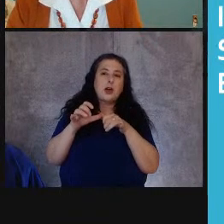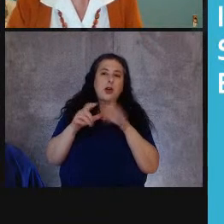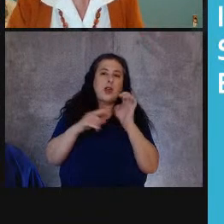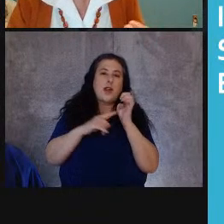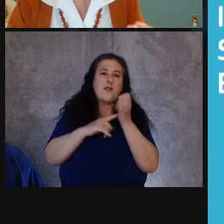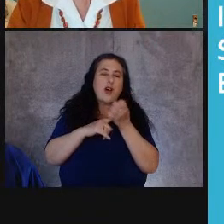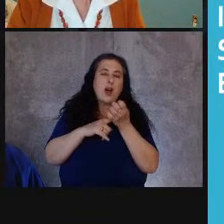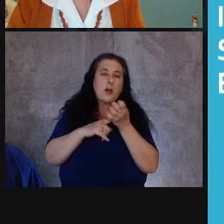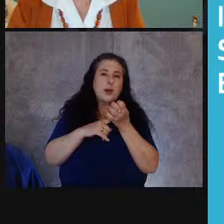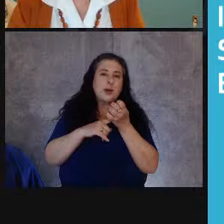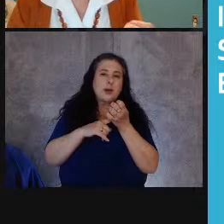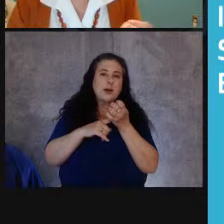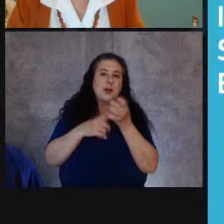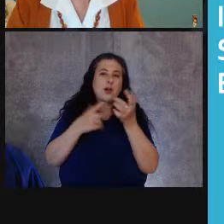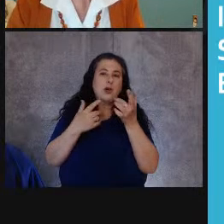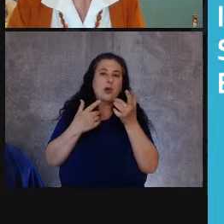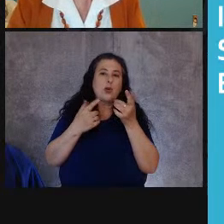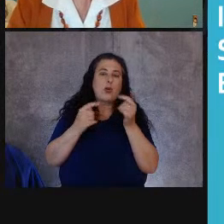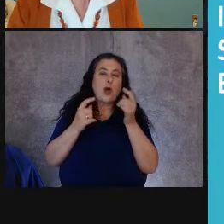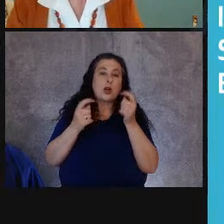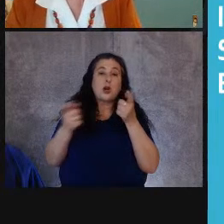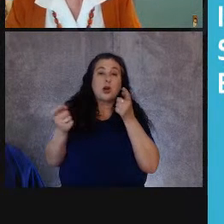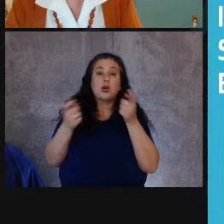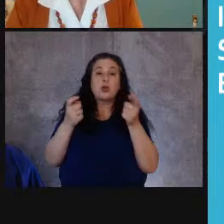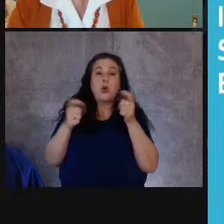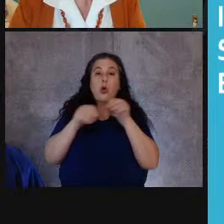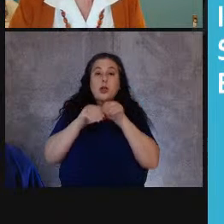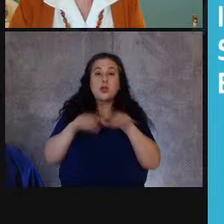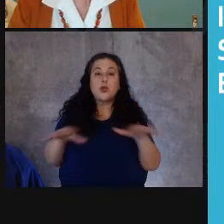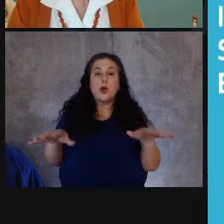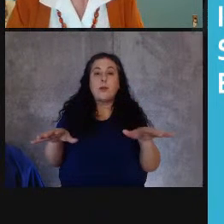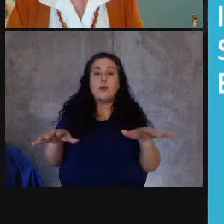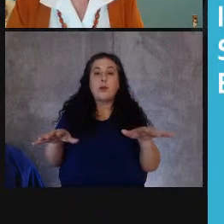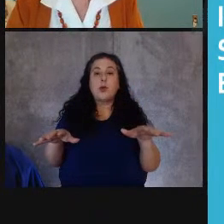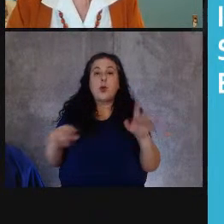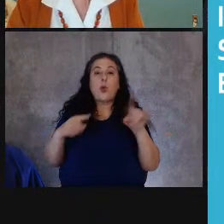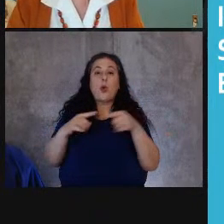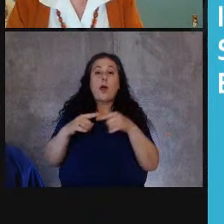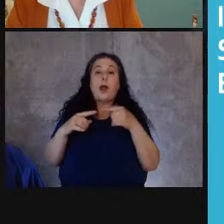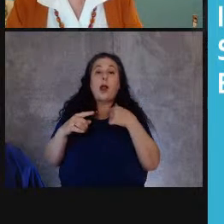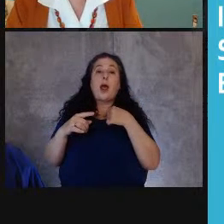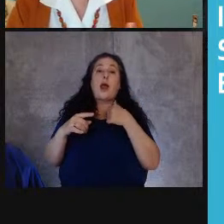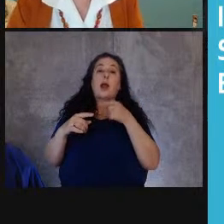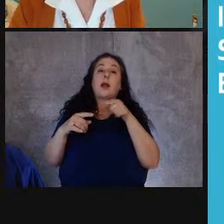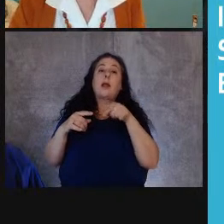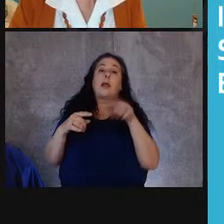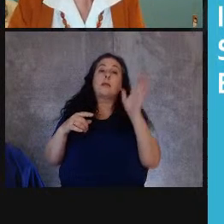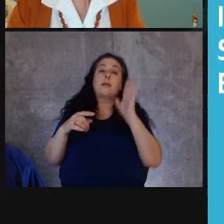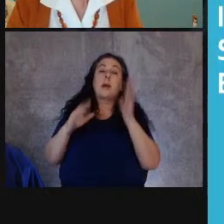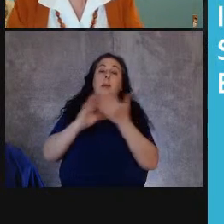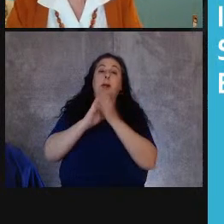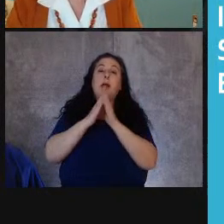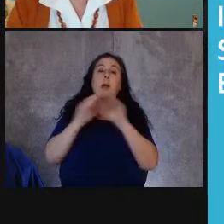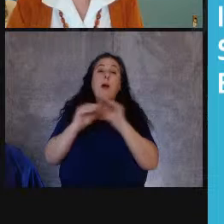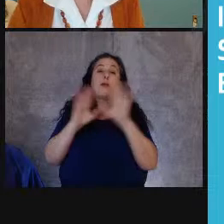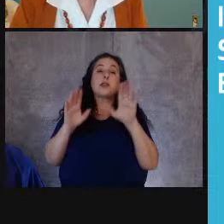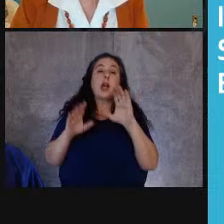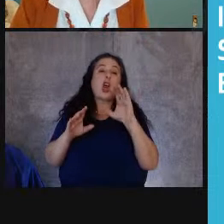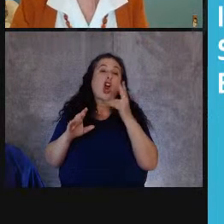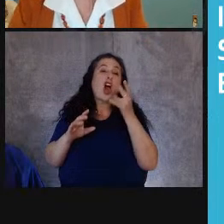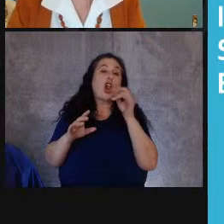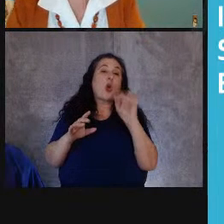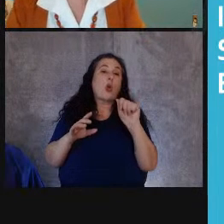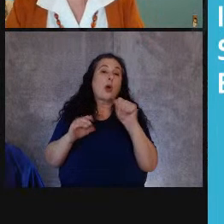environment, to try to control contagion. Once it becomes obvious, for example, that cholera was spread